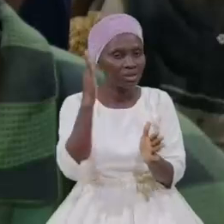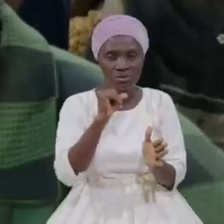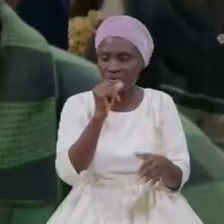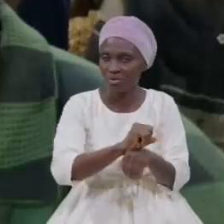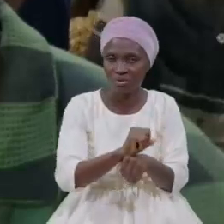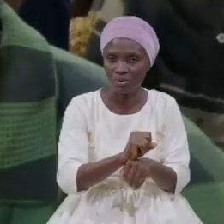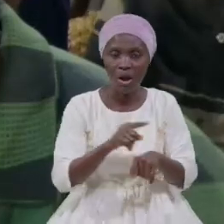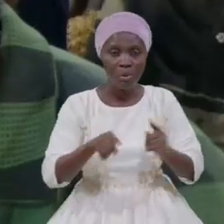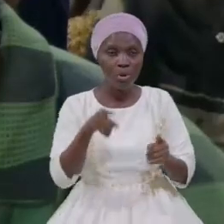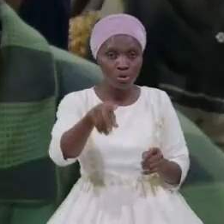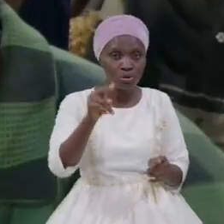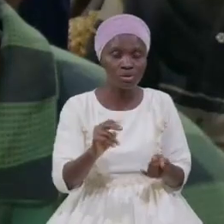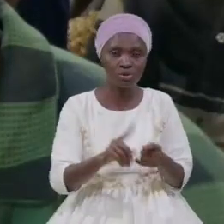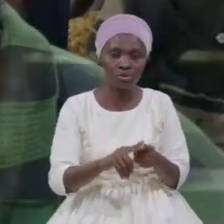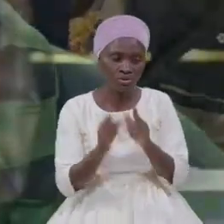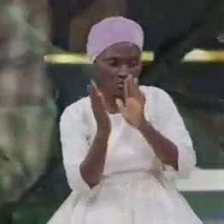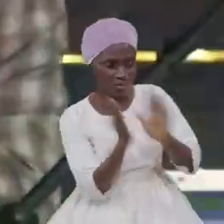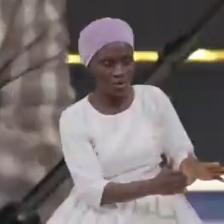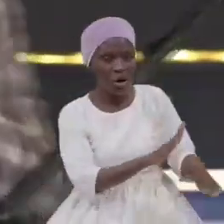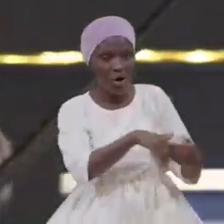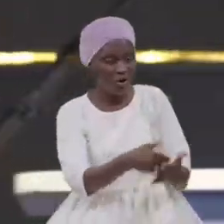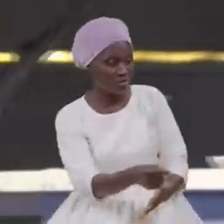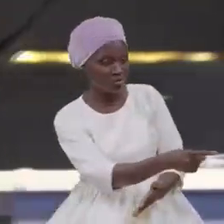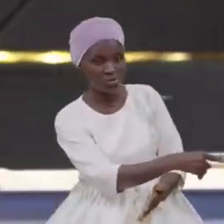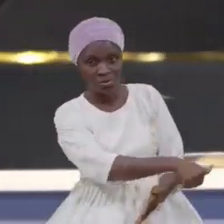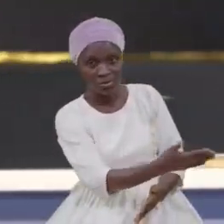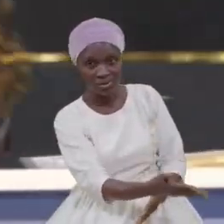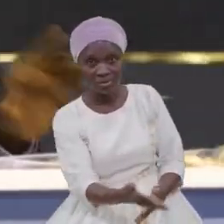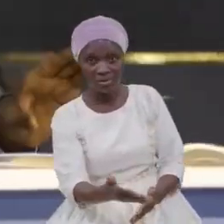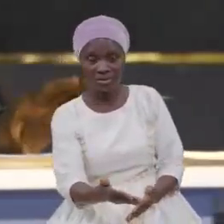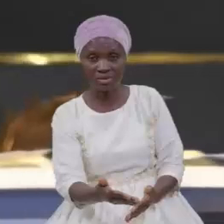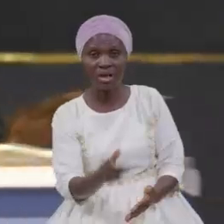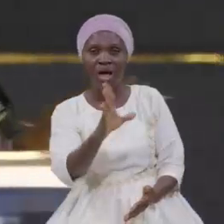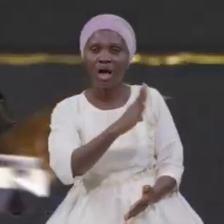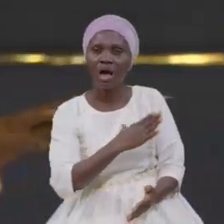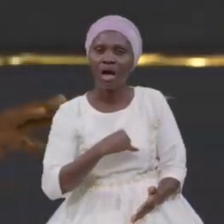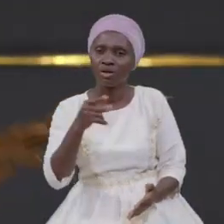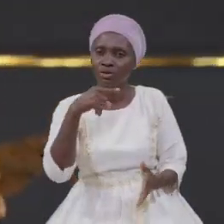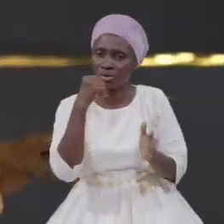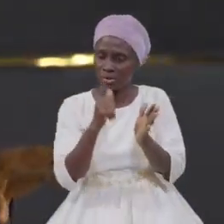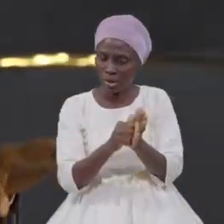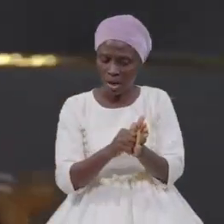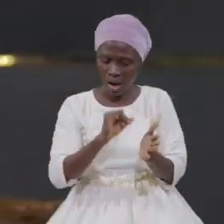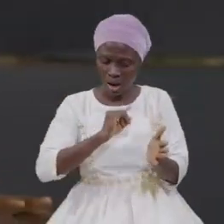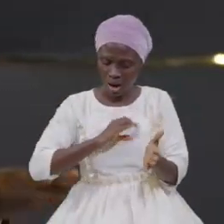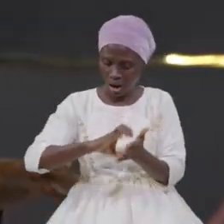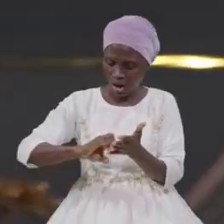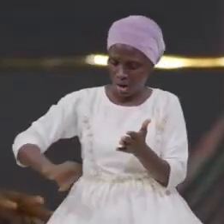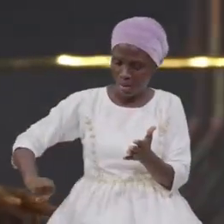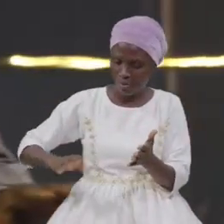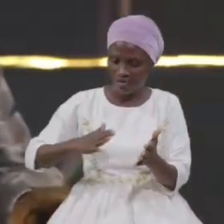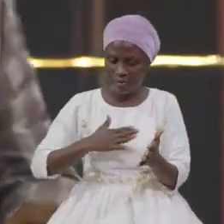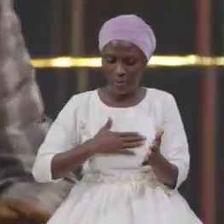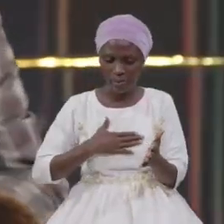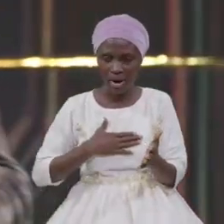abandon all those other things, and you say, I remove my allegiance,